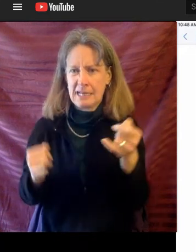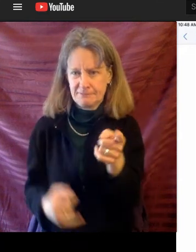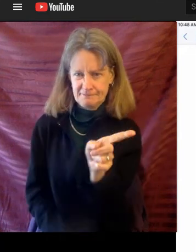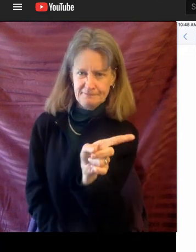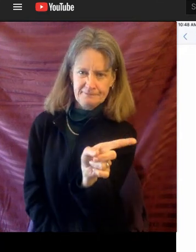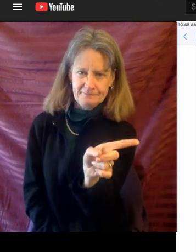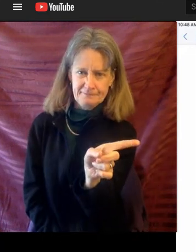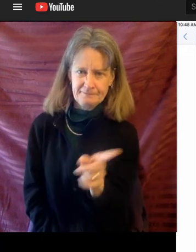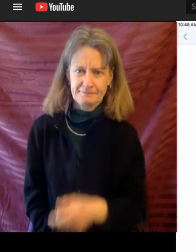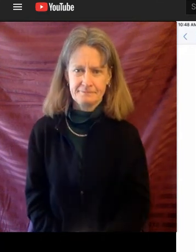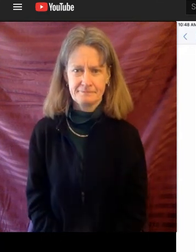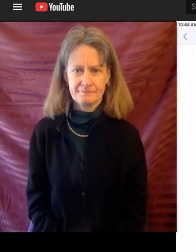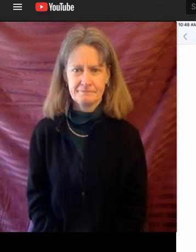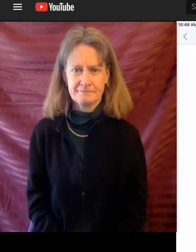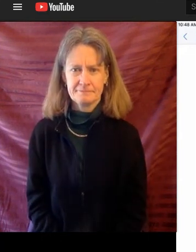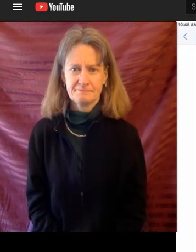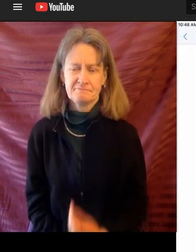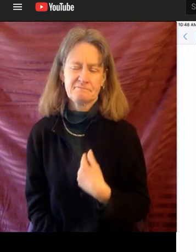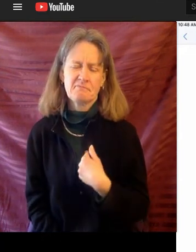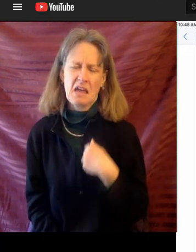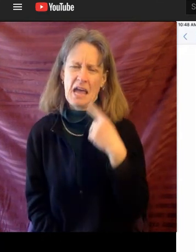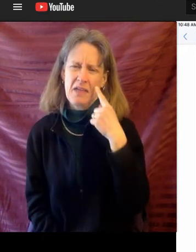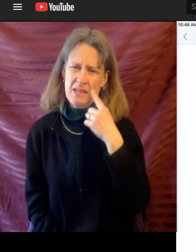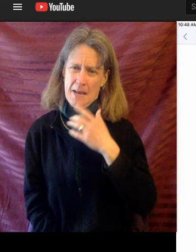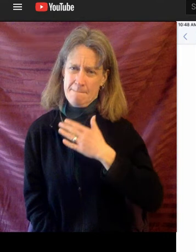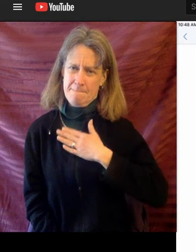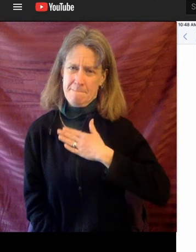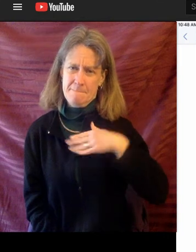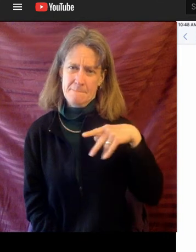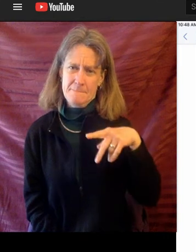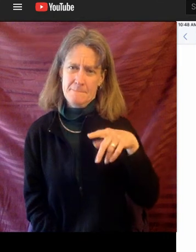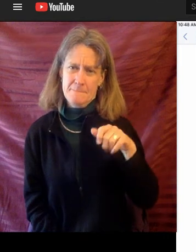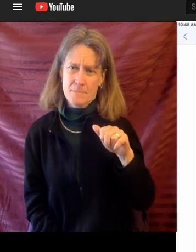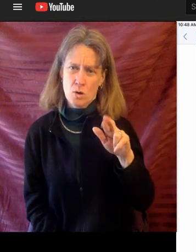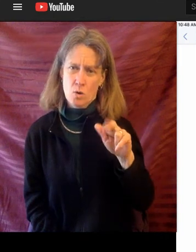I think my parabola kind of looks like this.